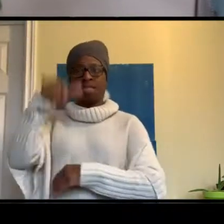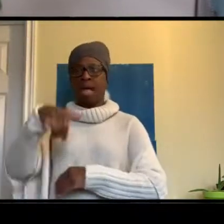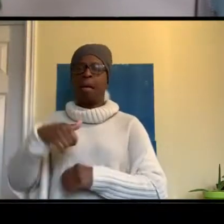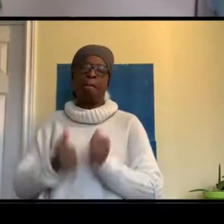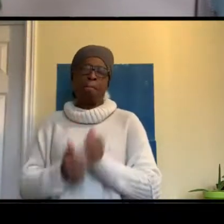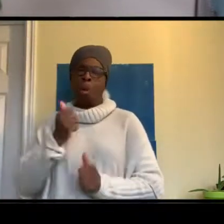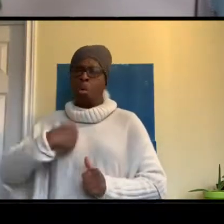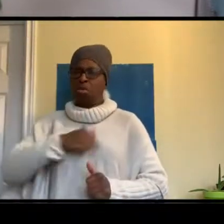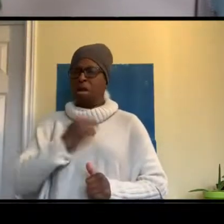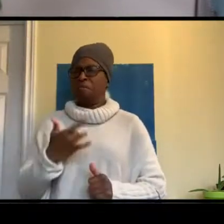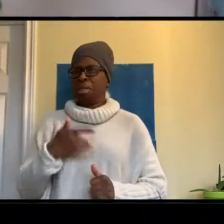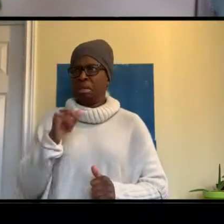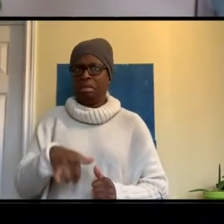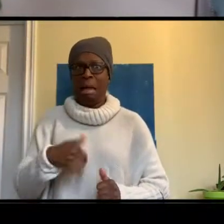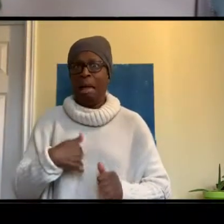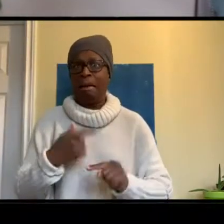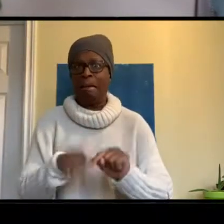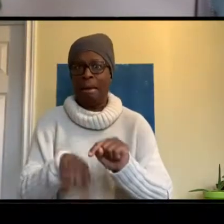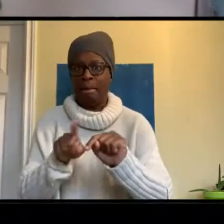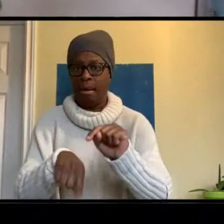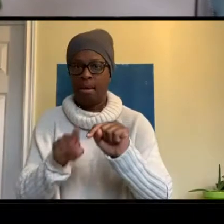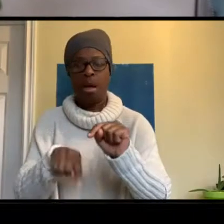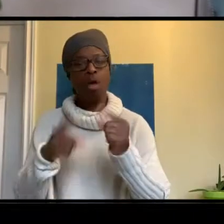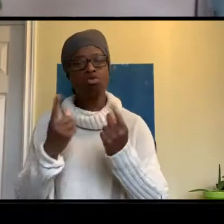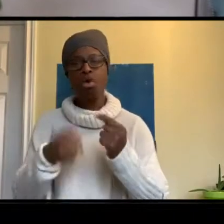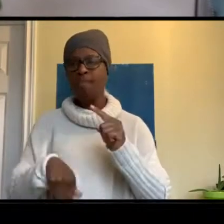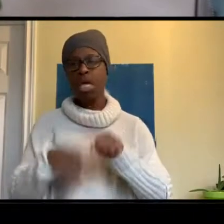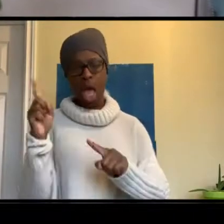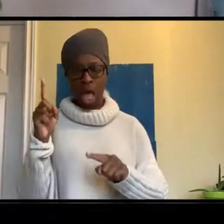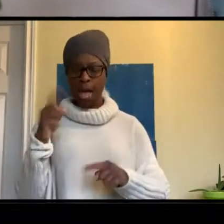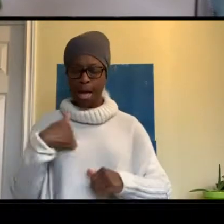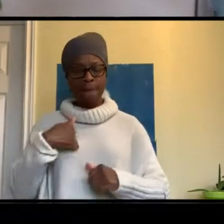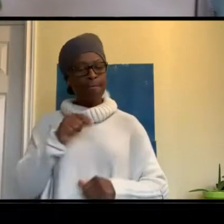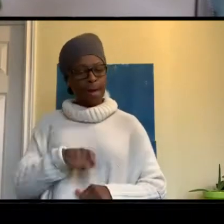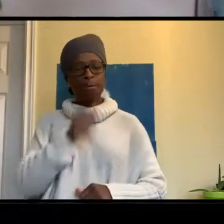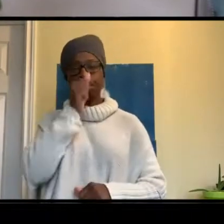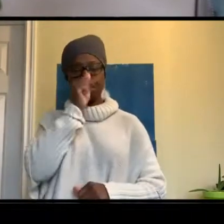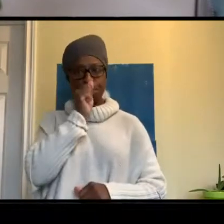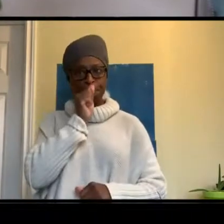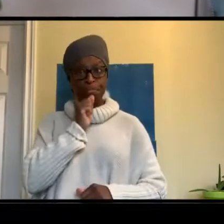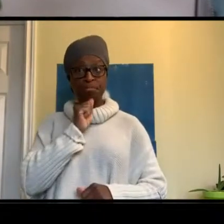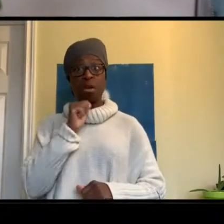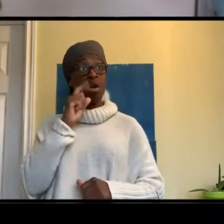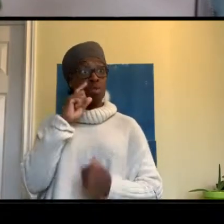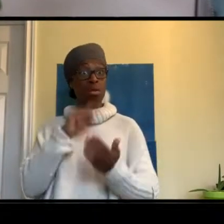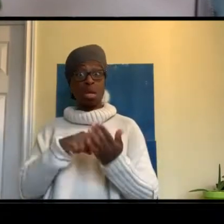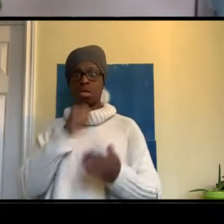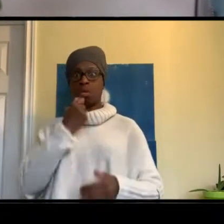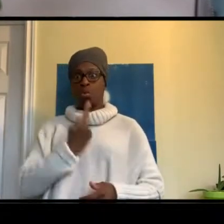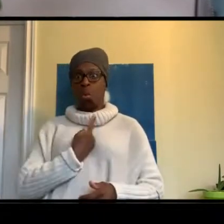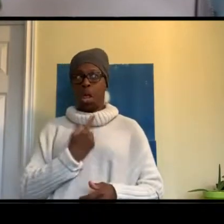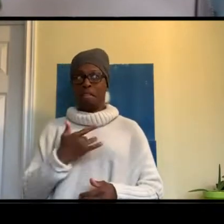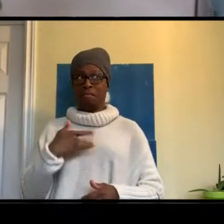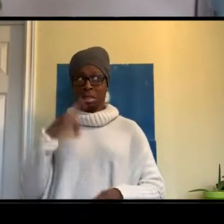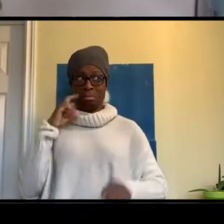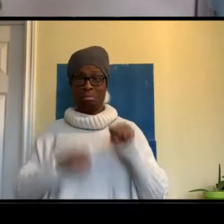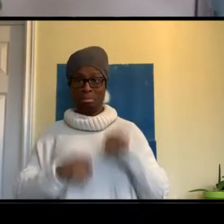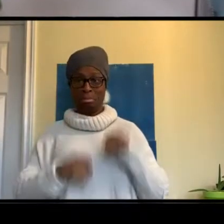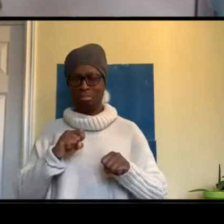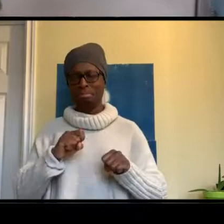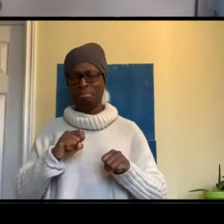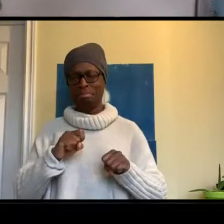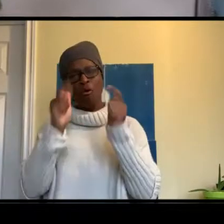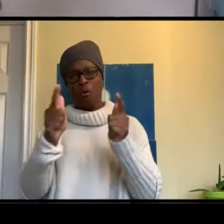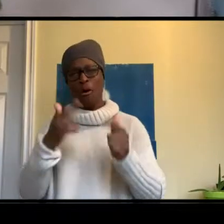that everybody feels those feelings can be helpful. imposter syndrome is sort